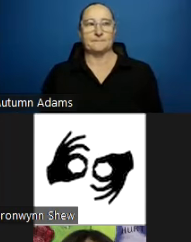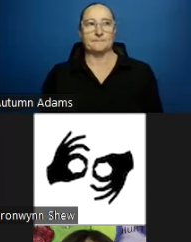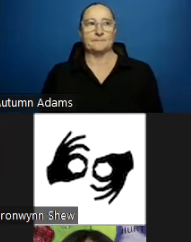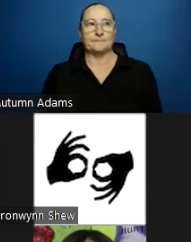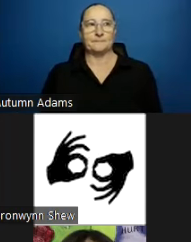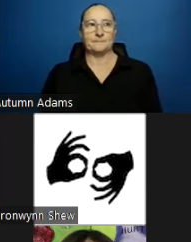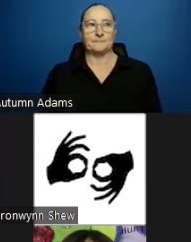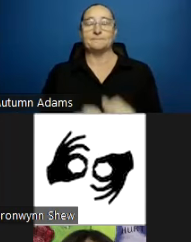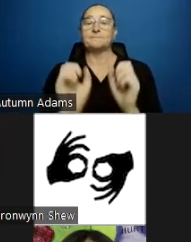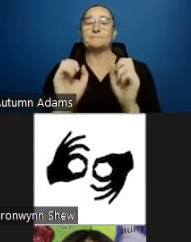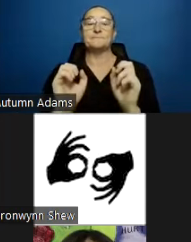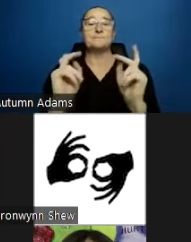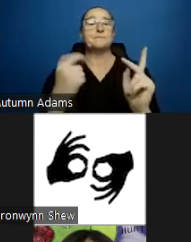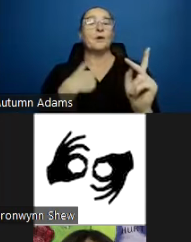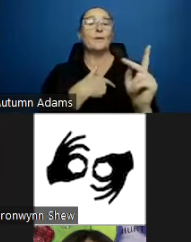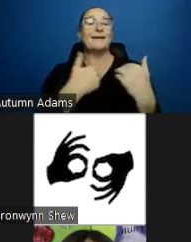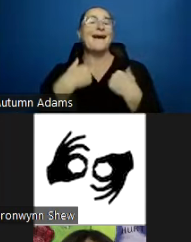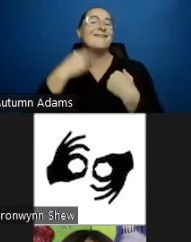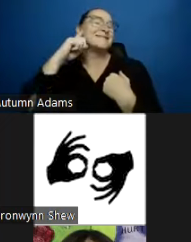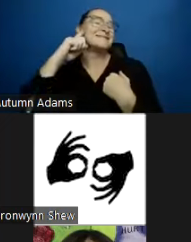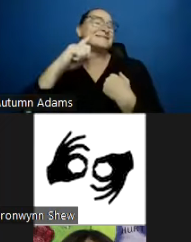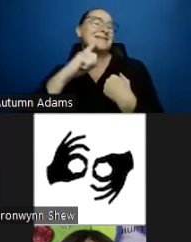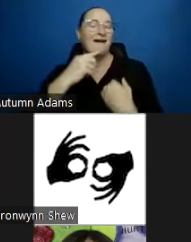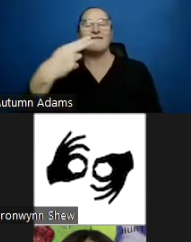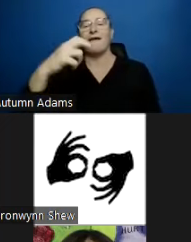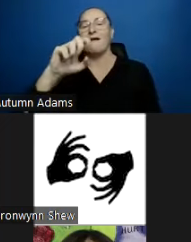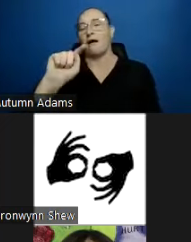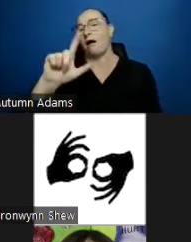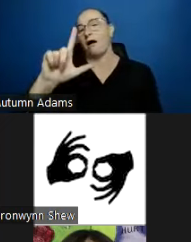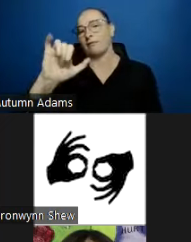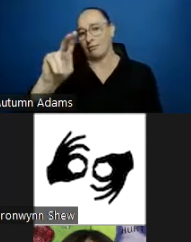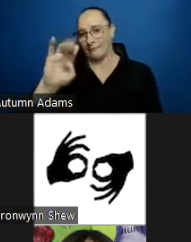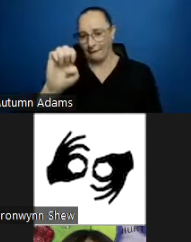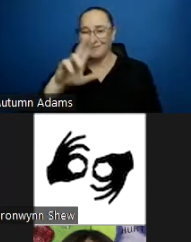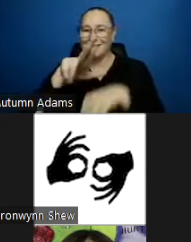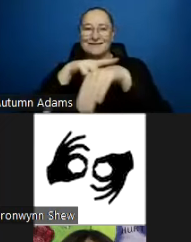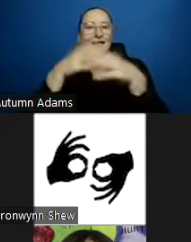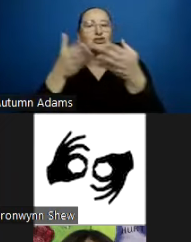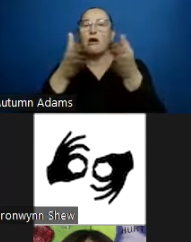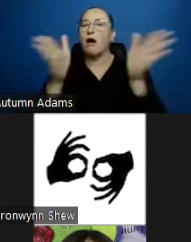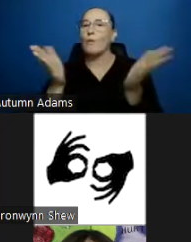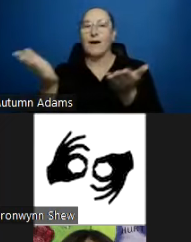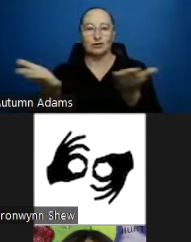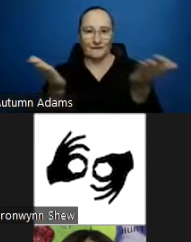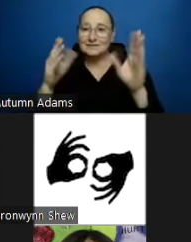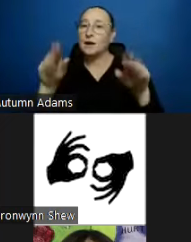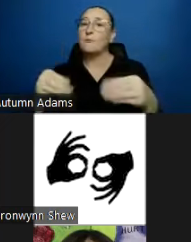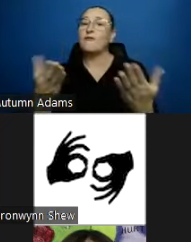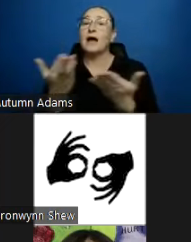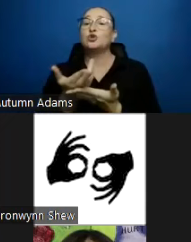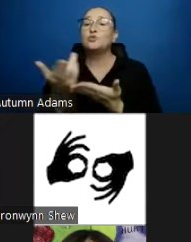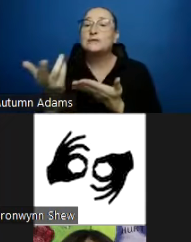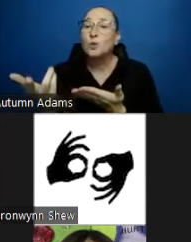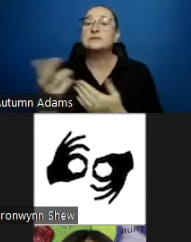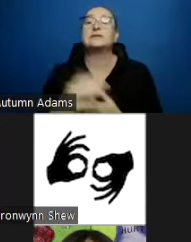Okay, so we have a deaf hotline. It's a nationwide service, provides